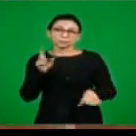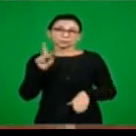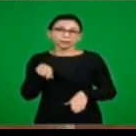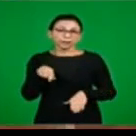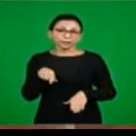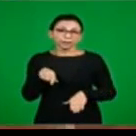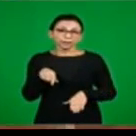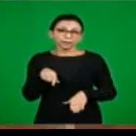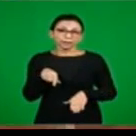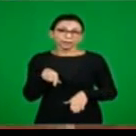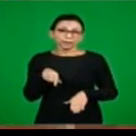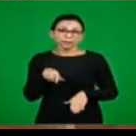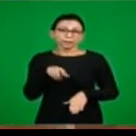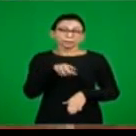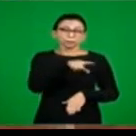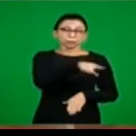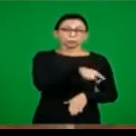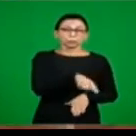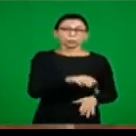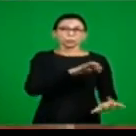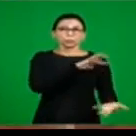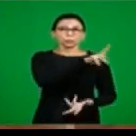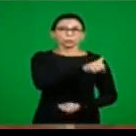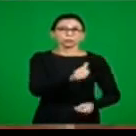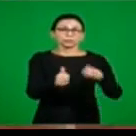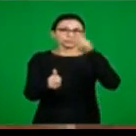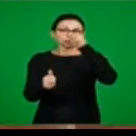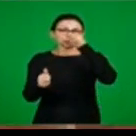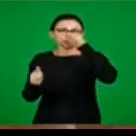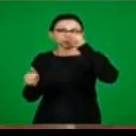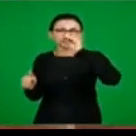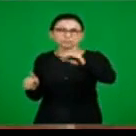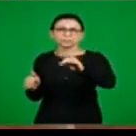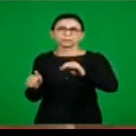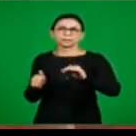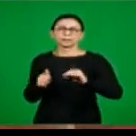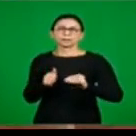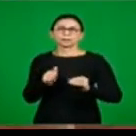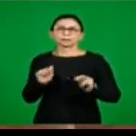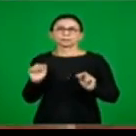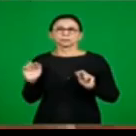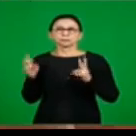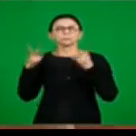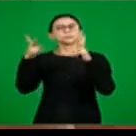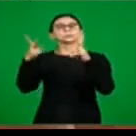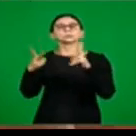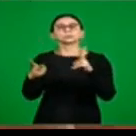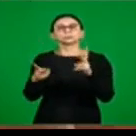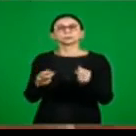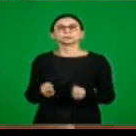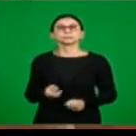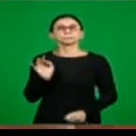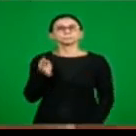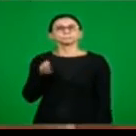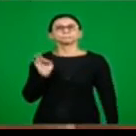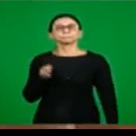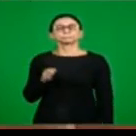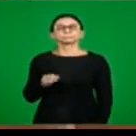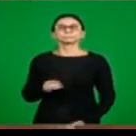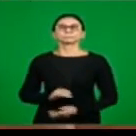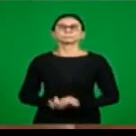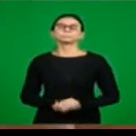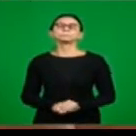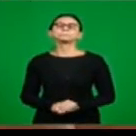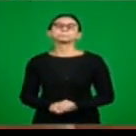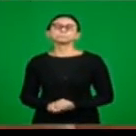be complimented by the world. You're going to be despised by the world. But your victory is guaranteed, and that's the victory of the church. So